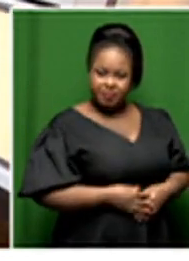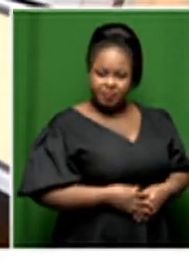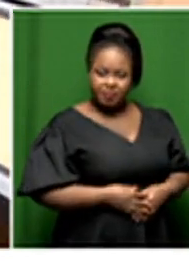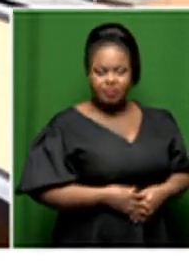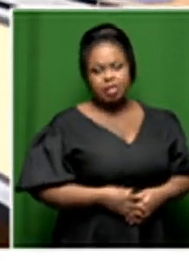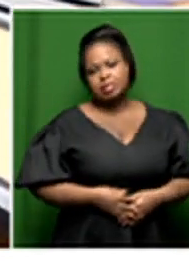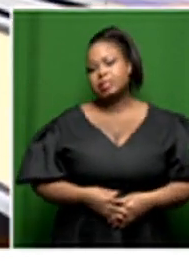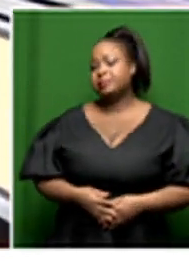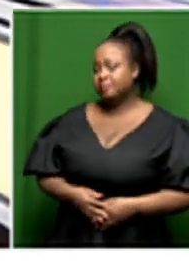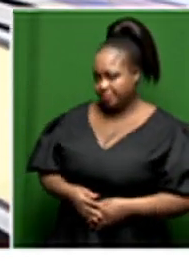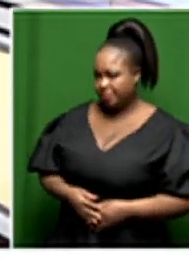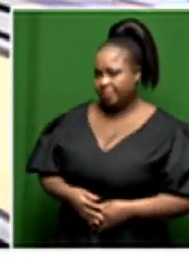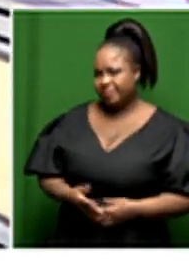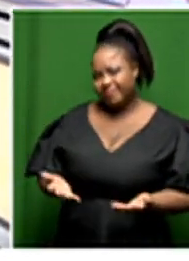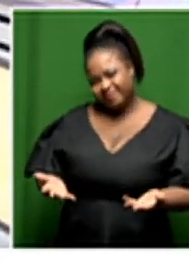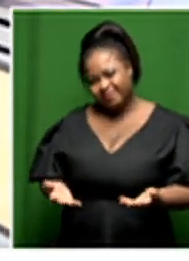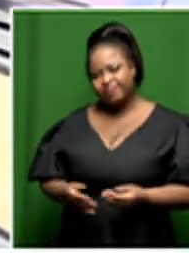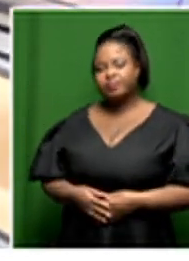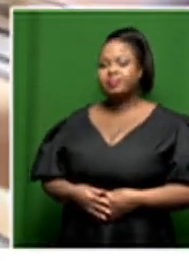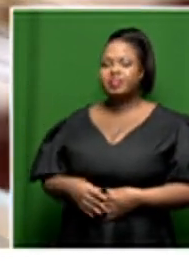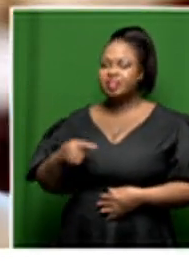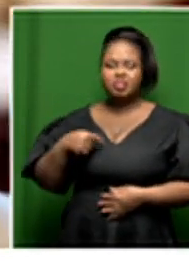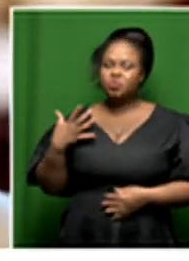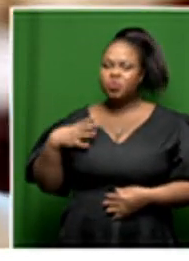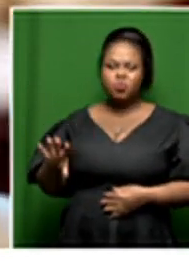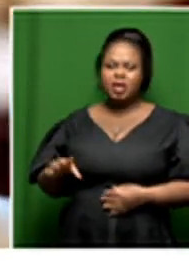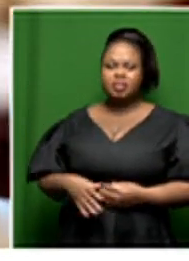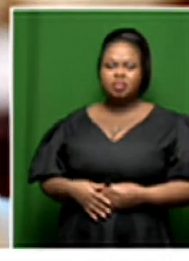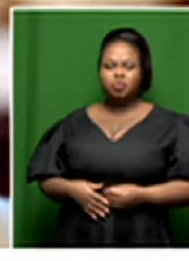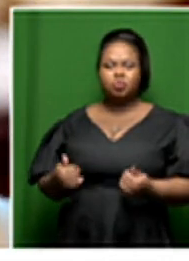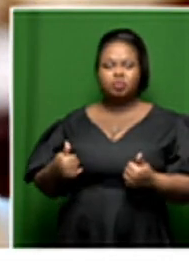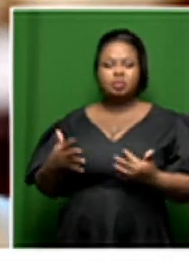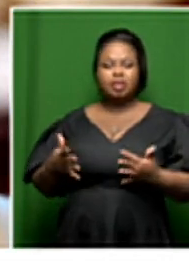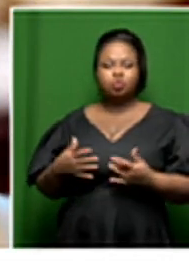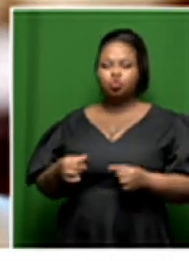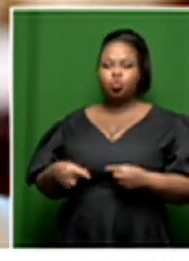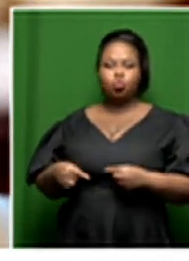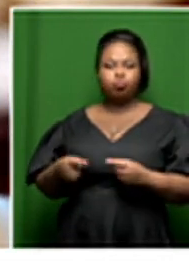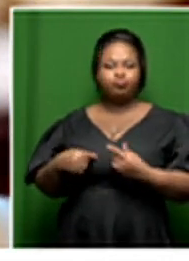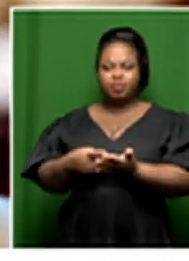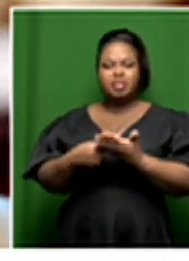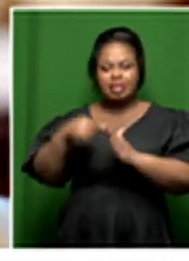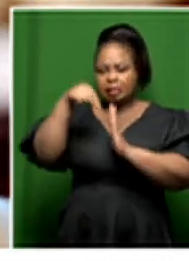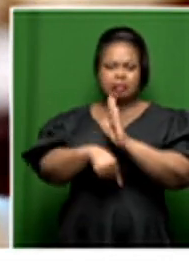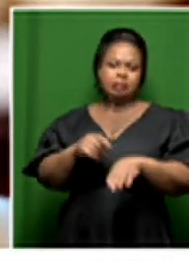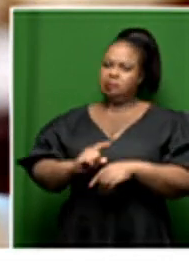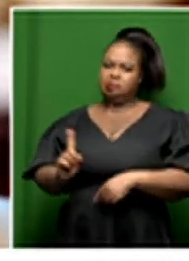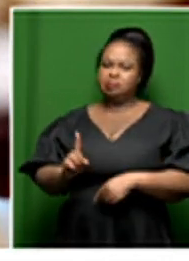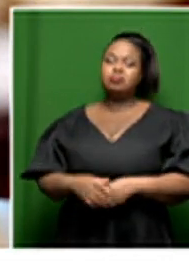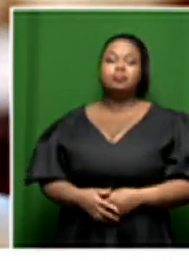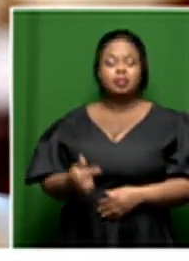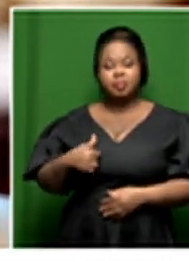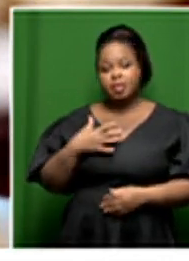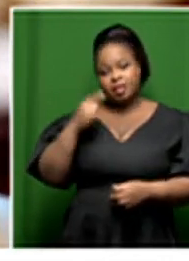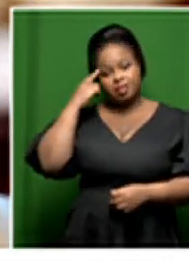an awkward question, because really we wouldn't want to get into the politics of it. But I think we've seen